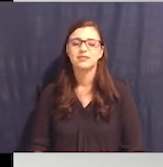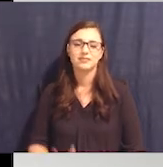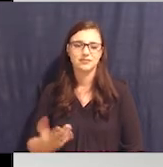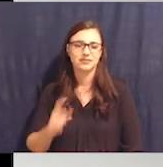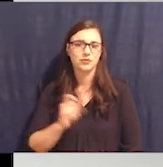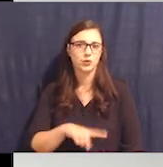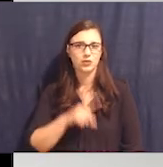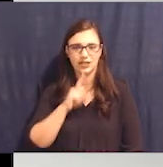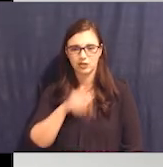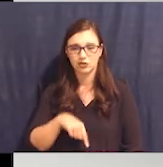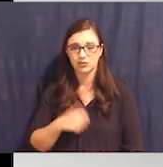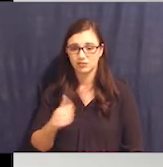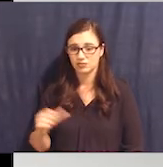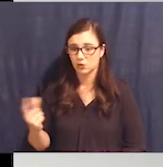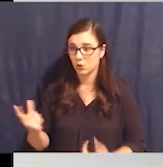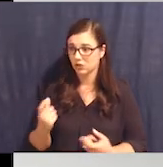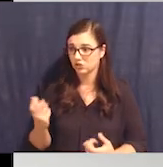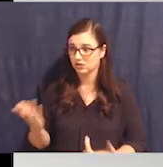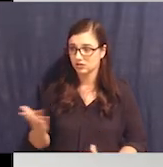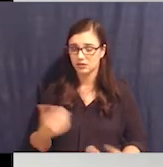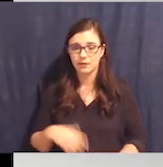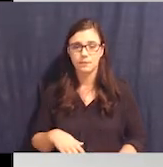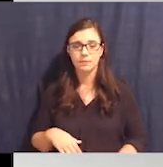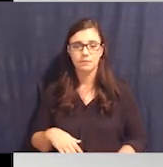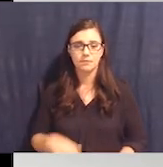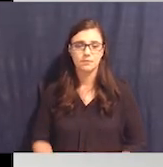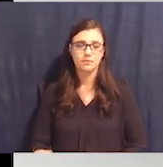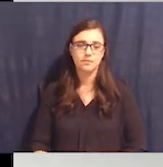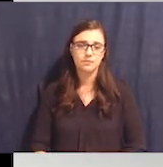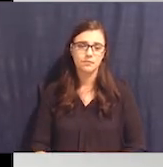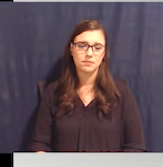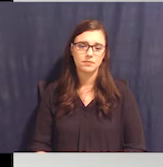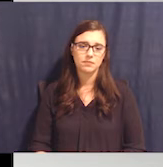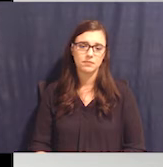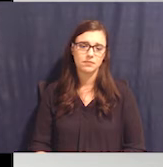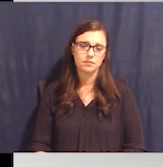Let's have some Q&A. Anybody have any questions? Yes.